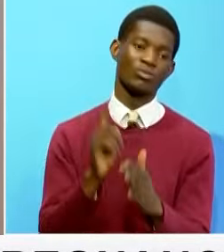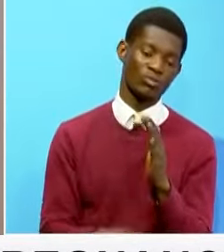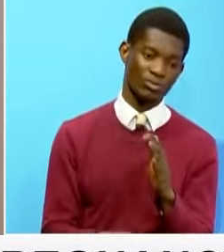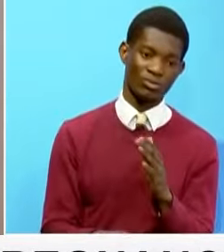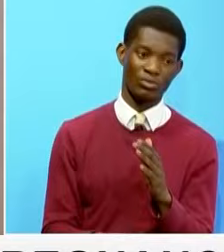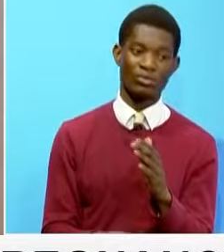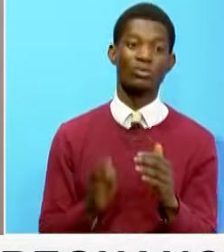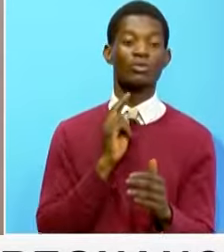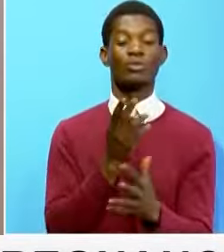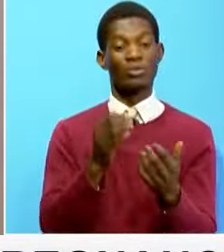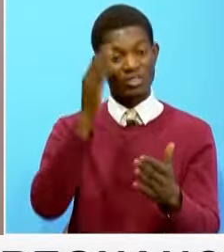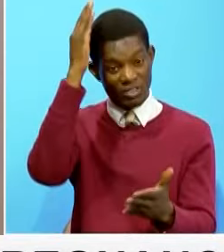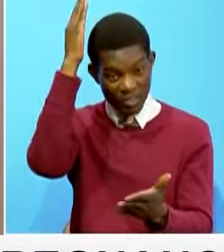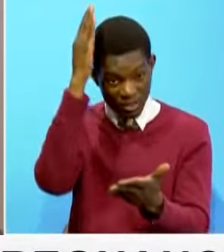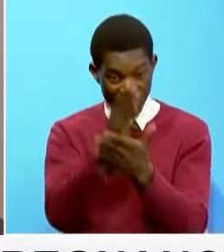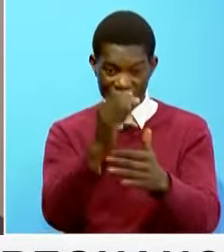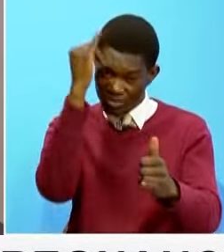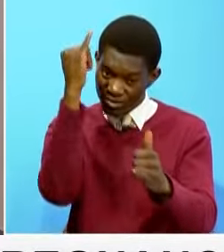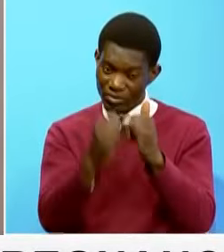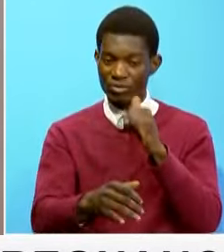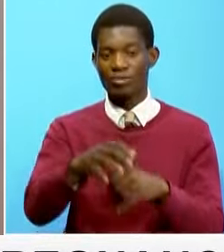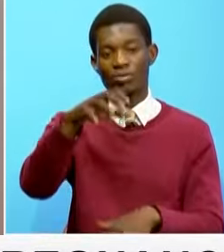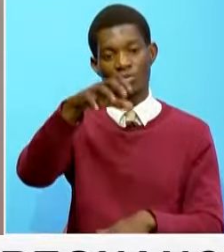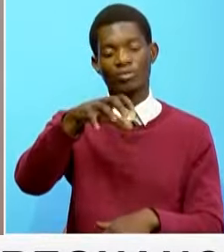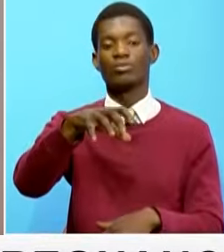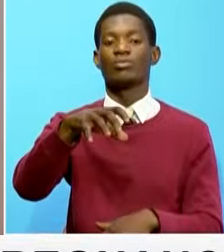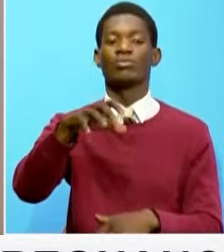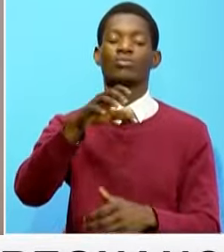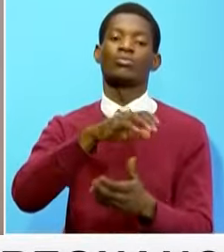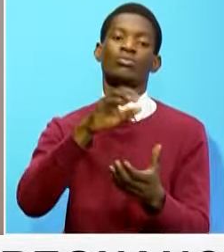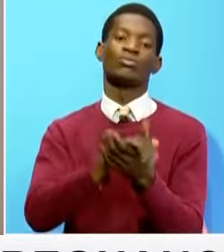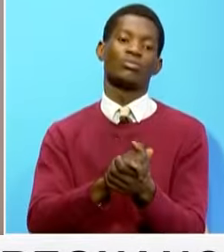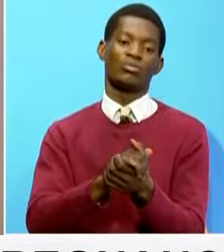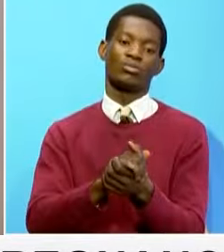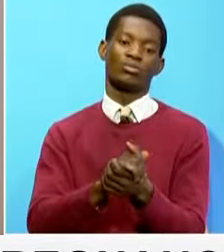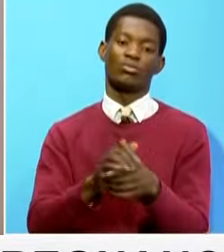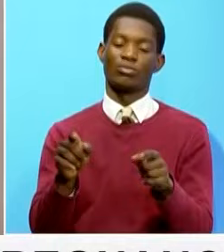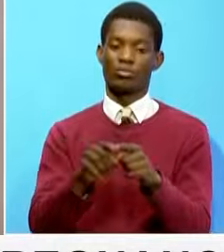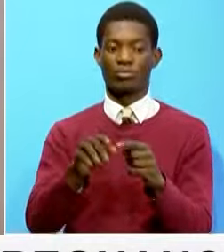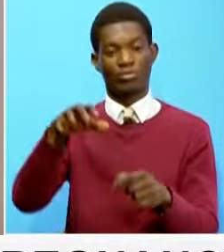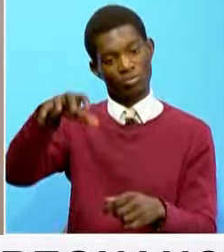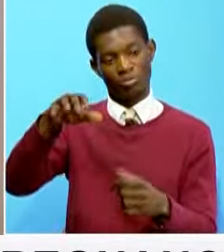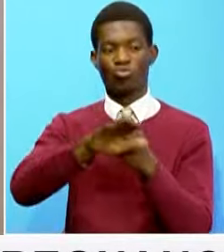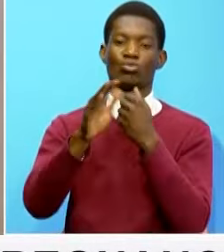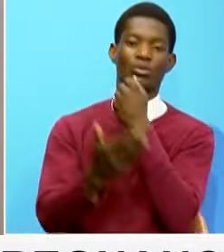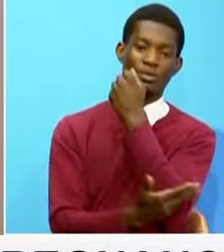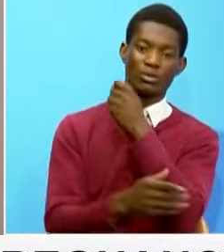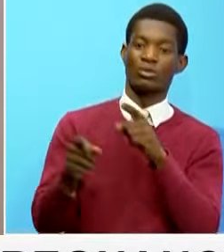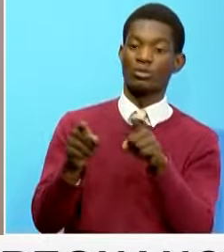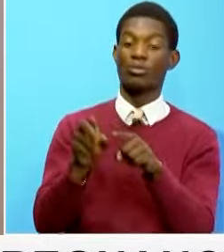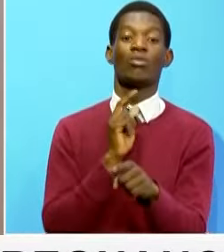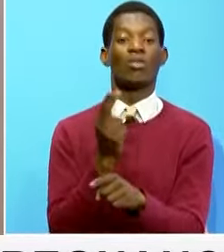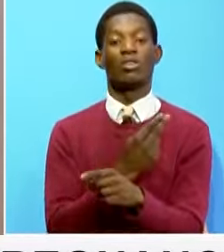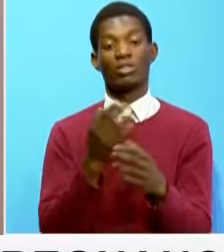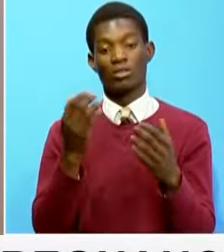ending child marriage and teenage pregnancies. But we're here to support the ZANEC team and also emphasize the mandatory entry policy, which is a very